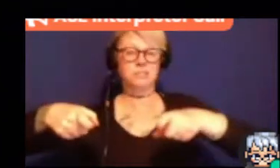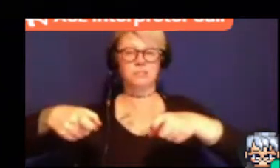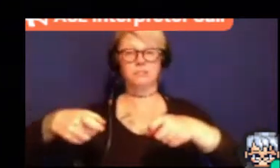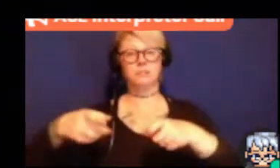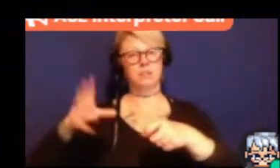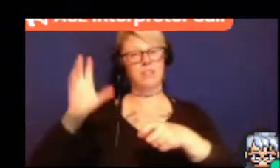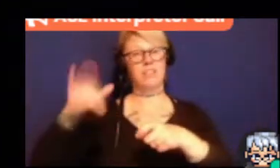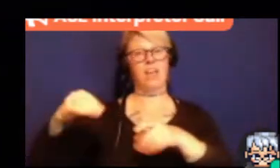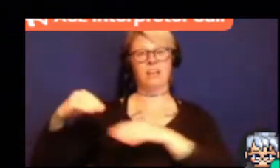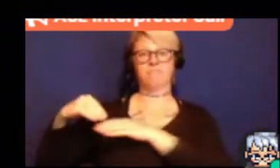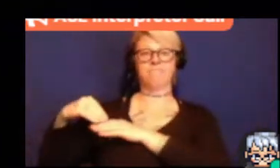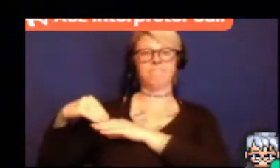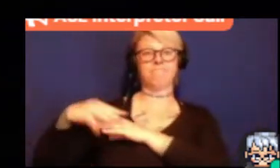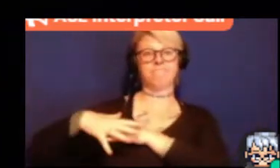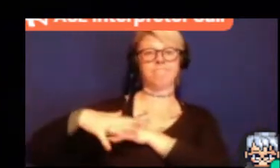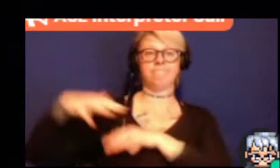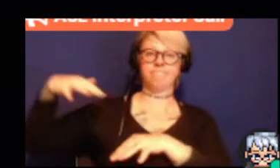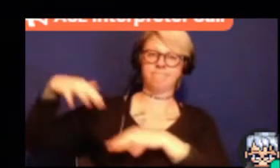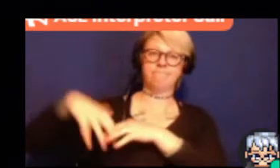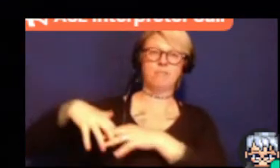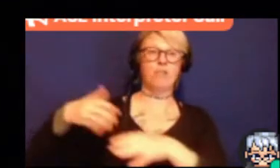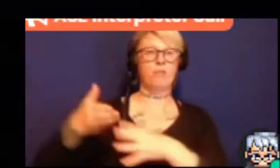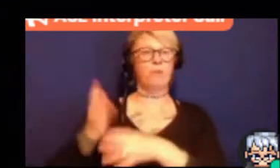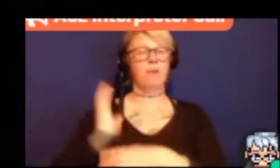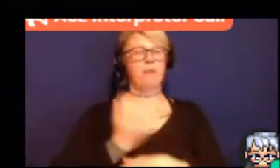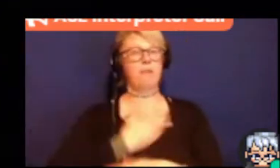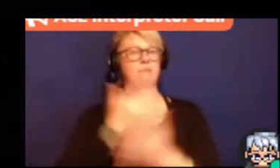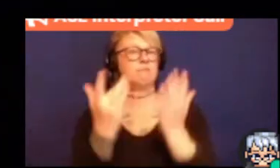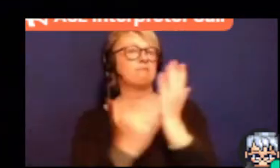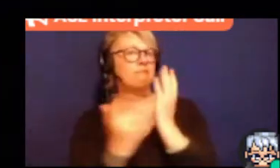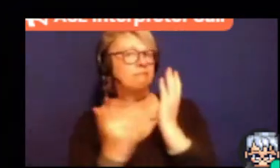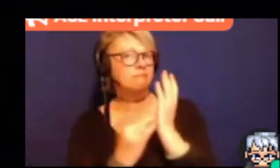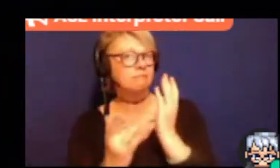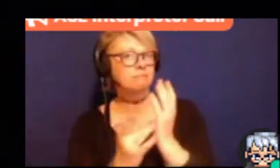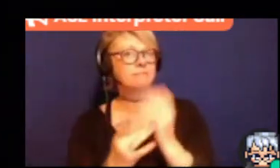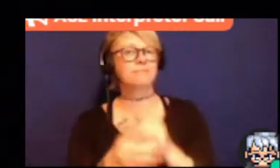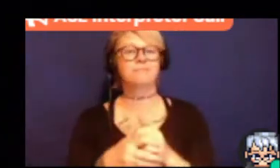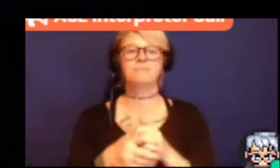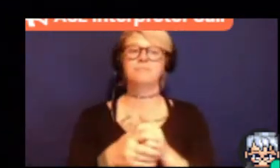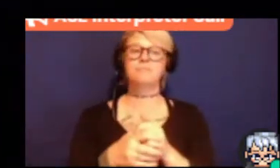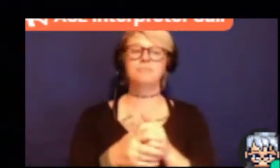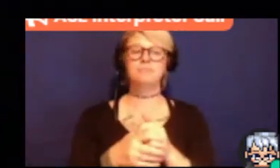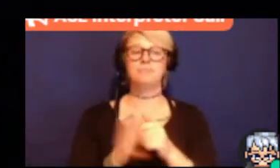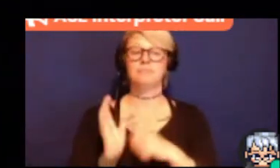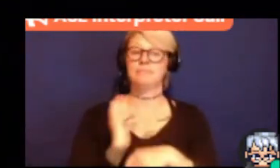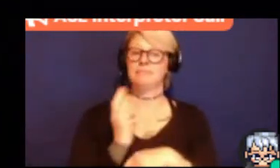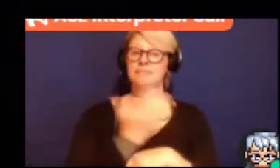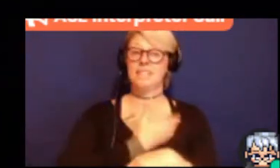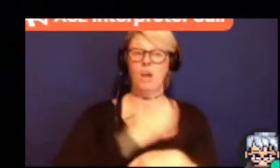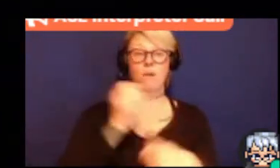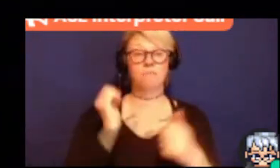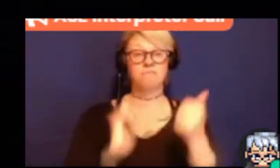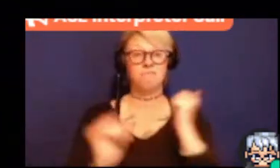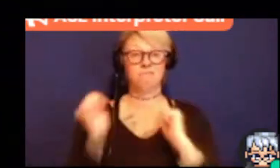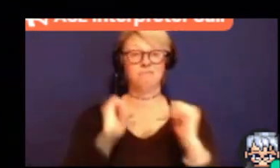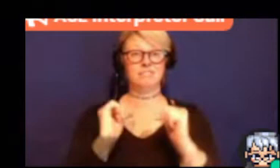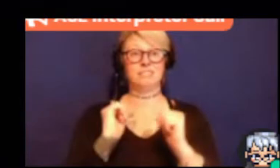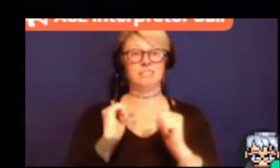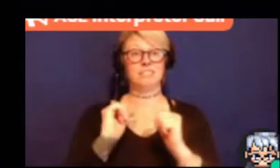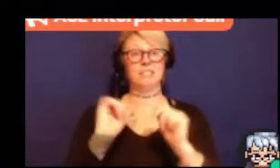day, within our technologies, and also within dramaturgical